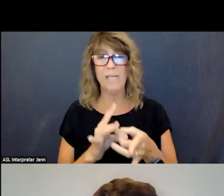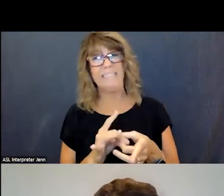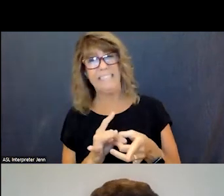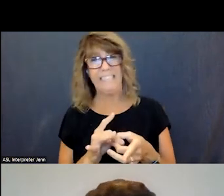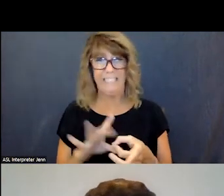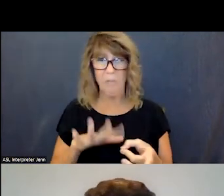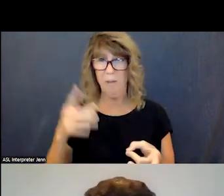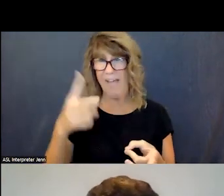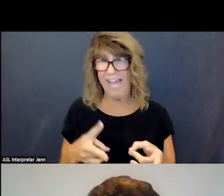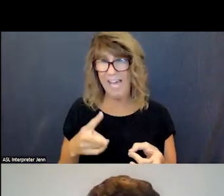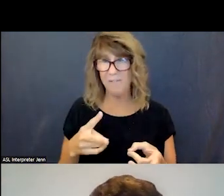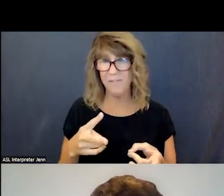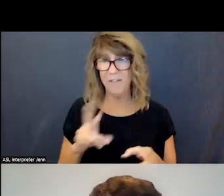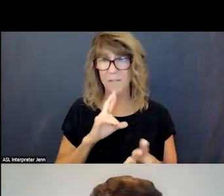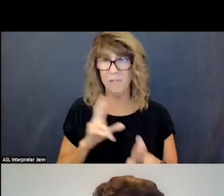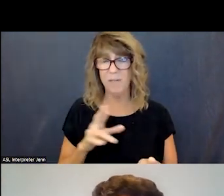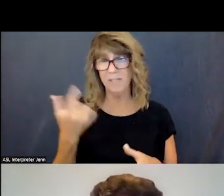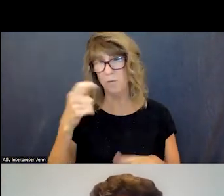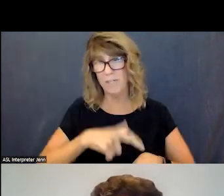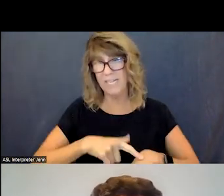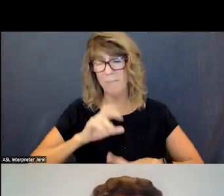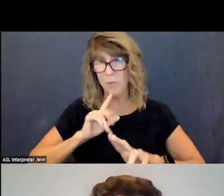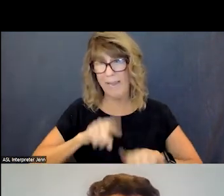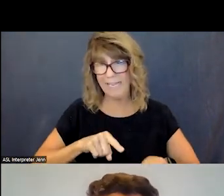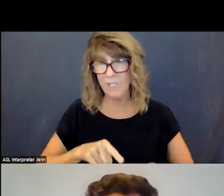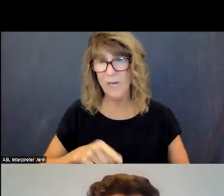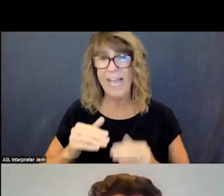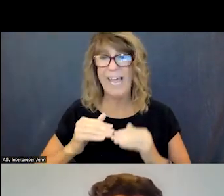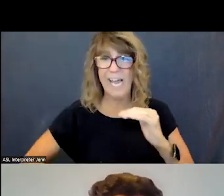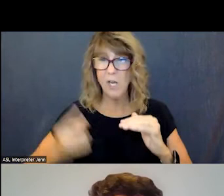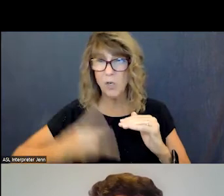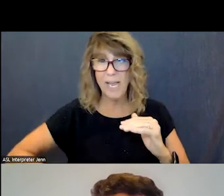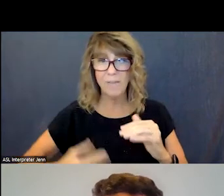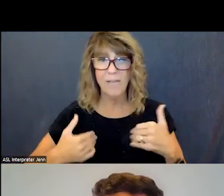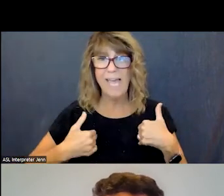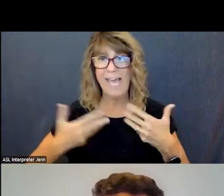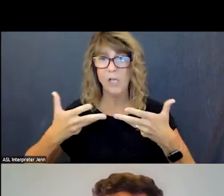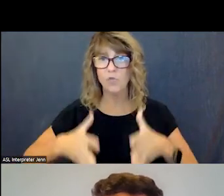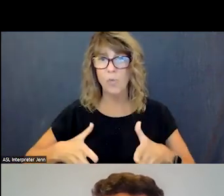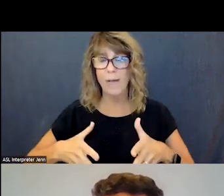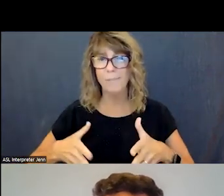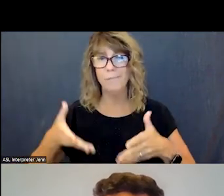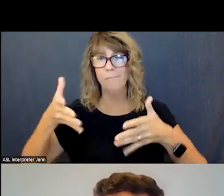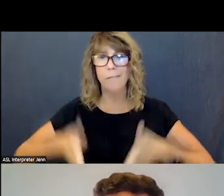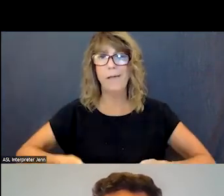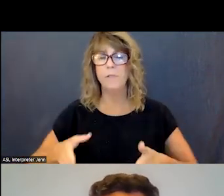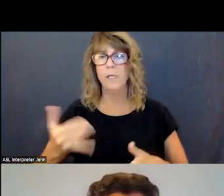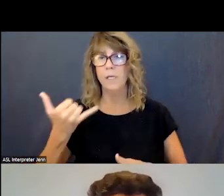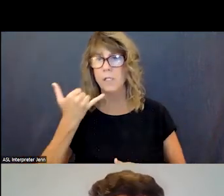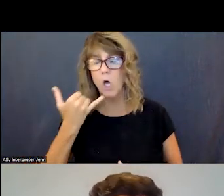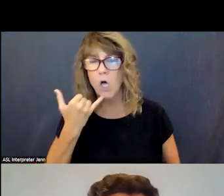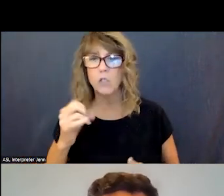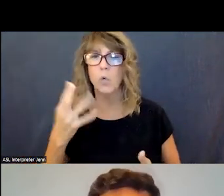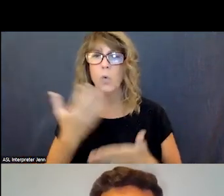collected information on time to answer, and that fewer than half did on dropped abandoned calls or whether callers and emergencies are connected to mental health